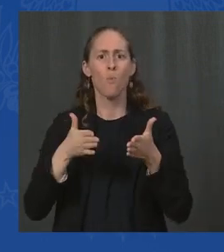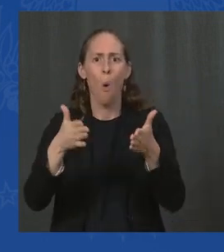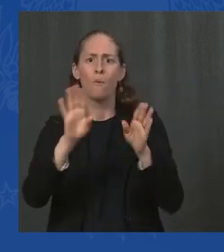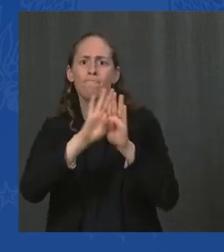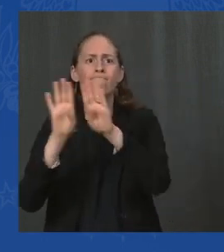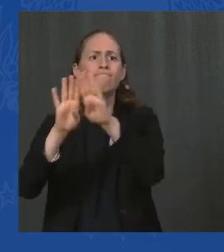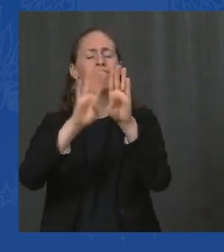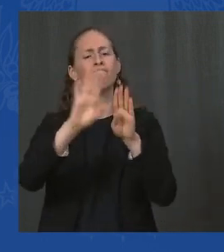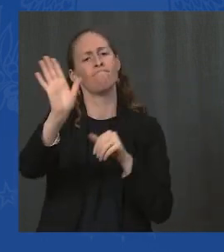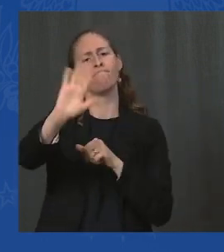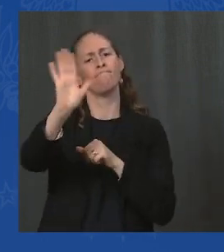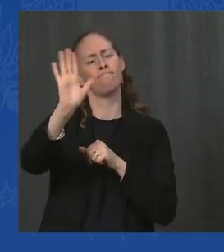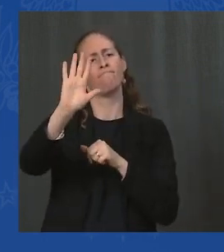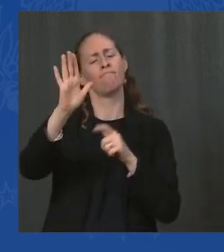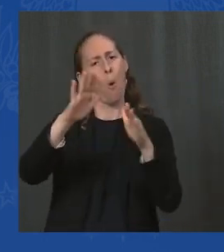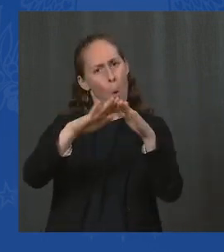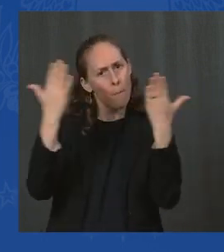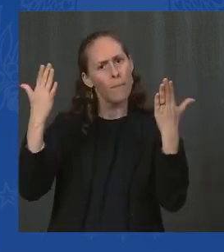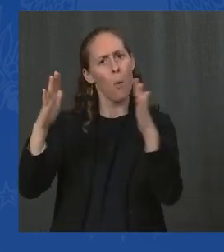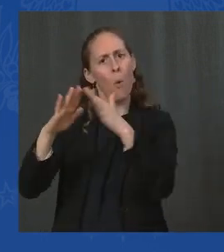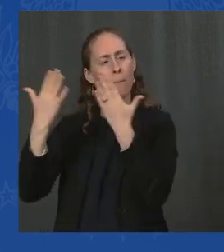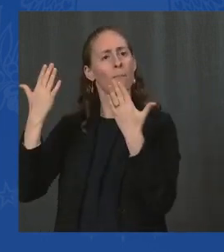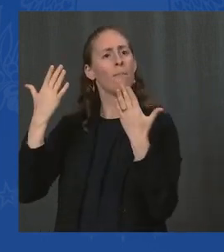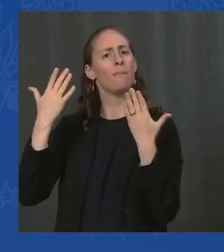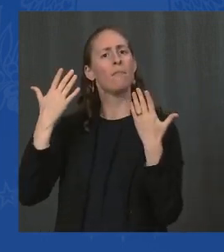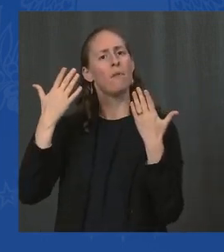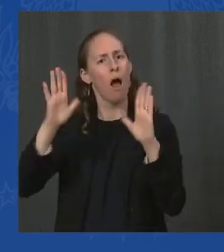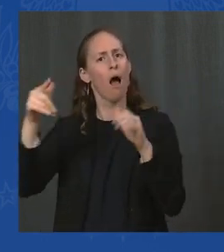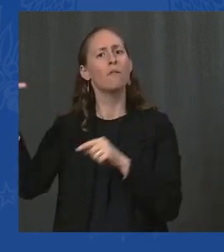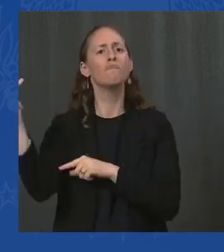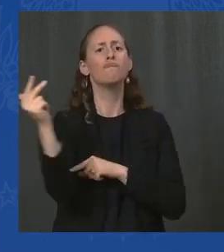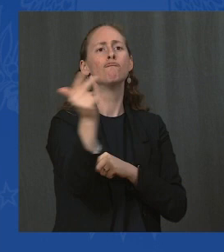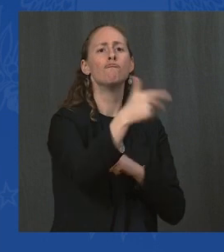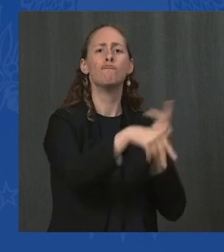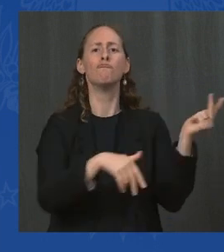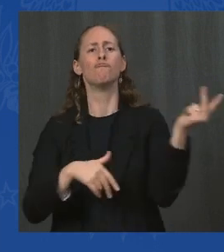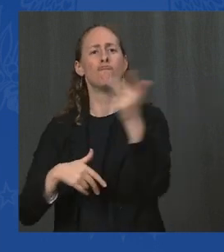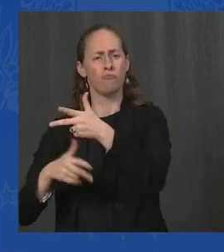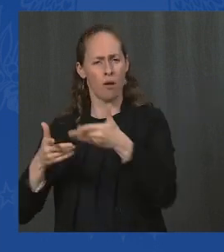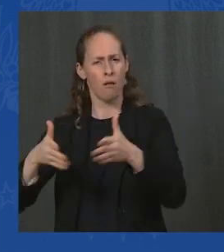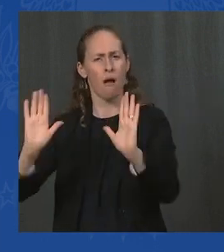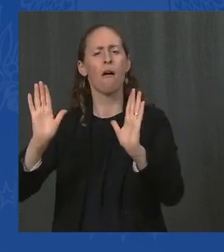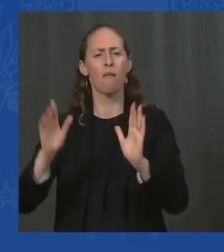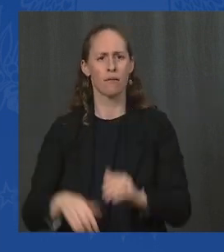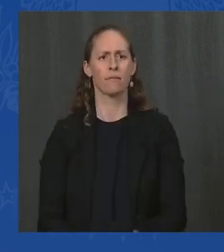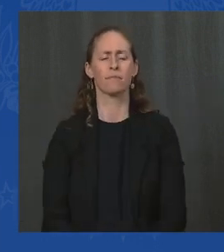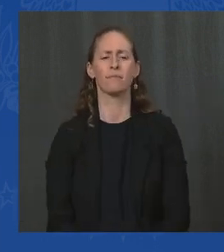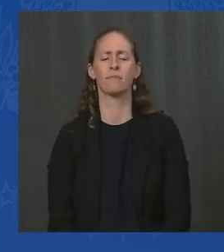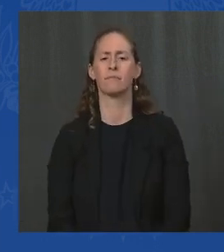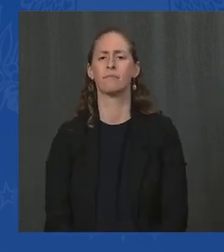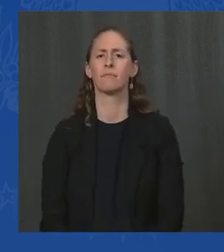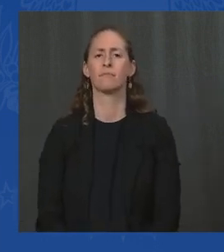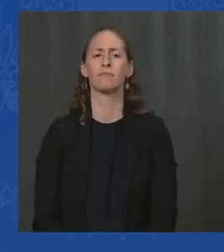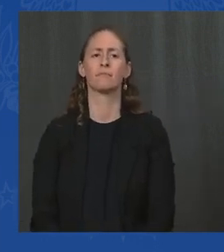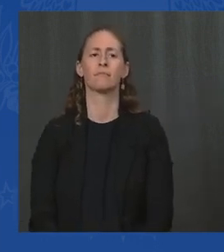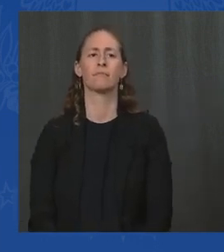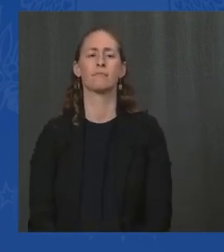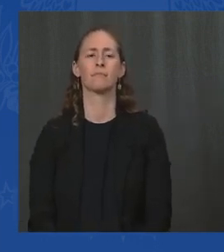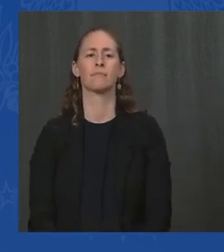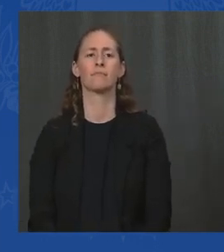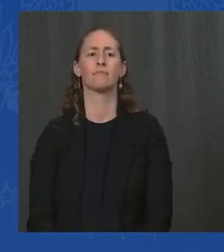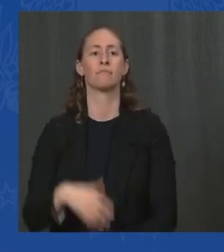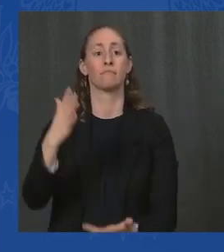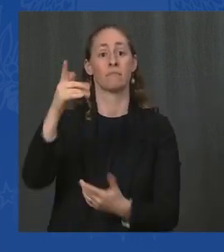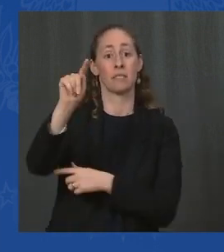deliver humanitarian assistance to the people of Afghanistan. The Taliban has made public commitments, broadcast